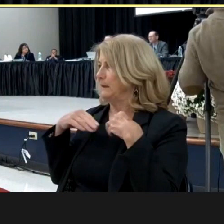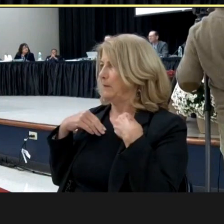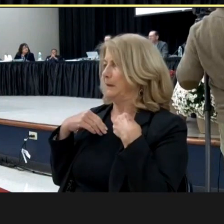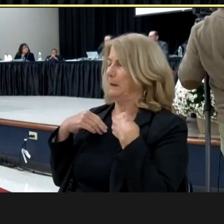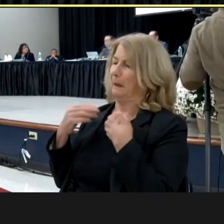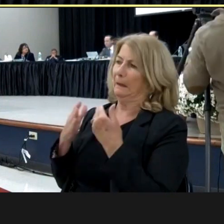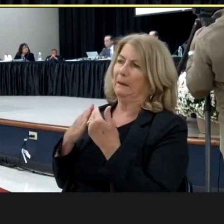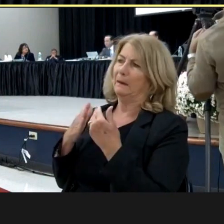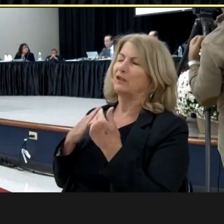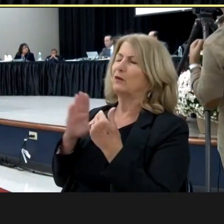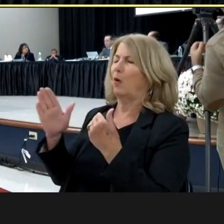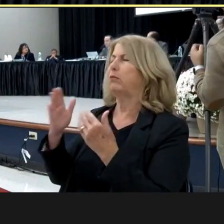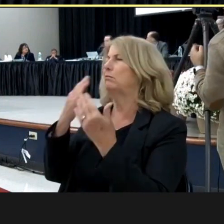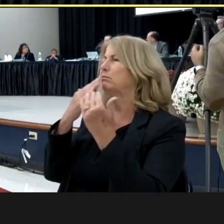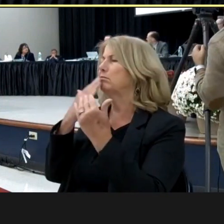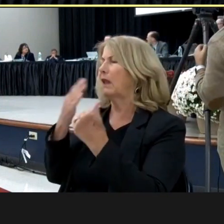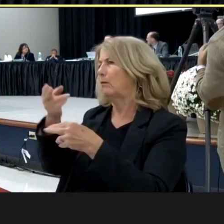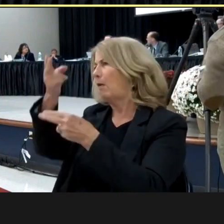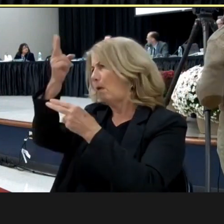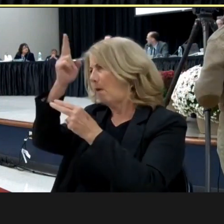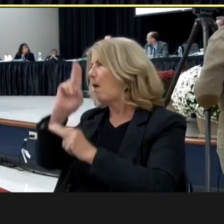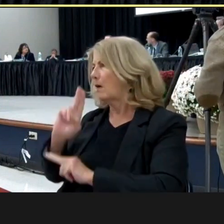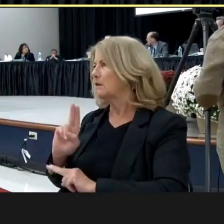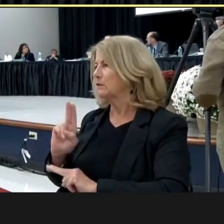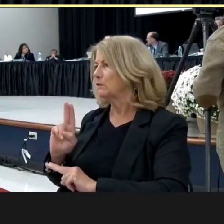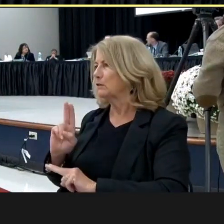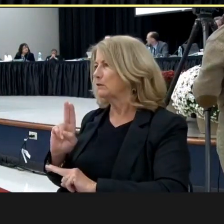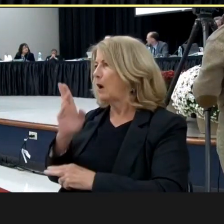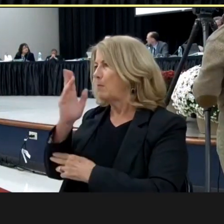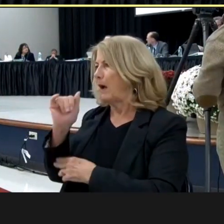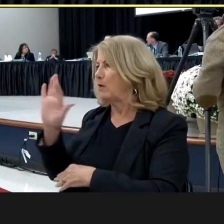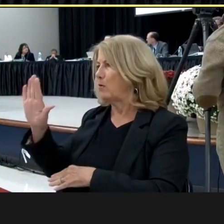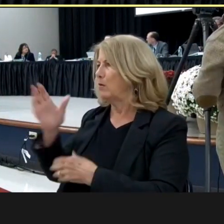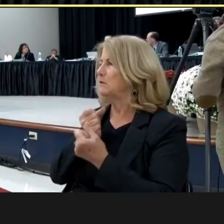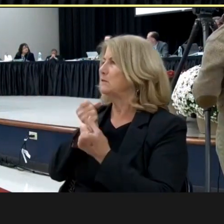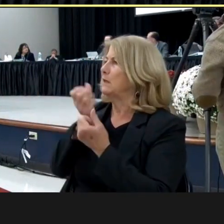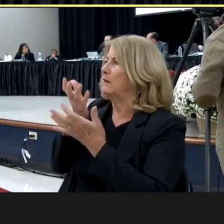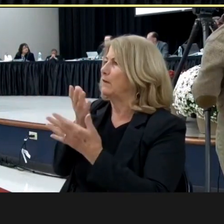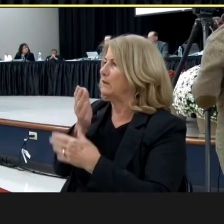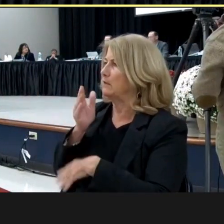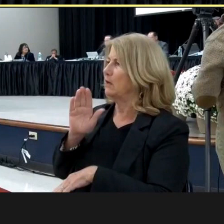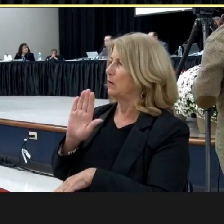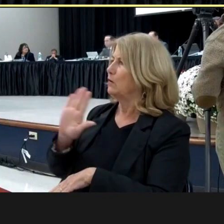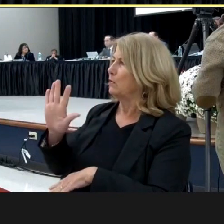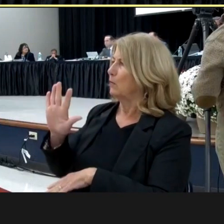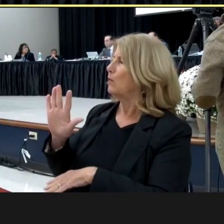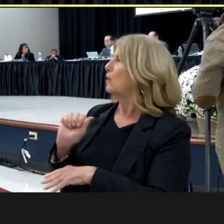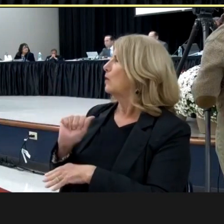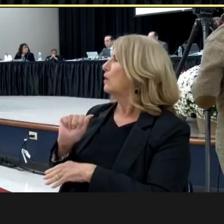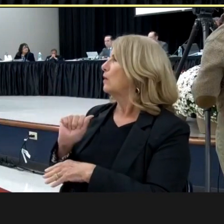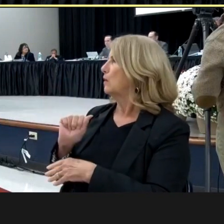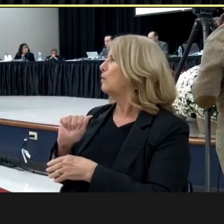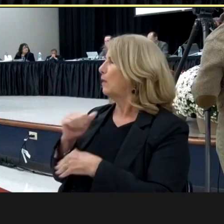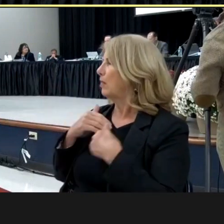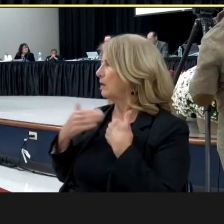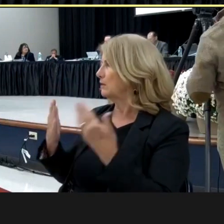So honored by your sacrifice and your family's sacrifices.